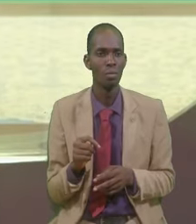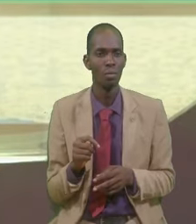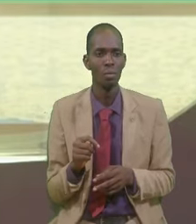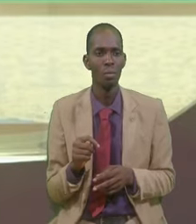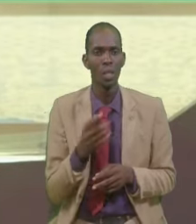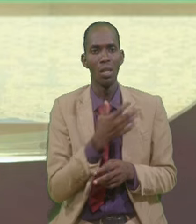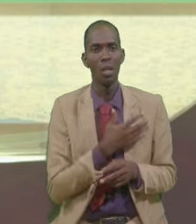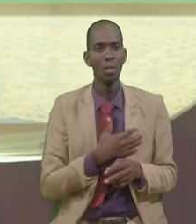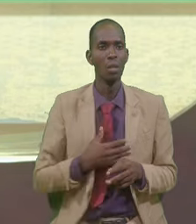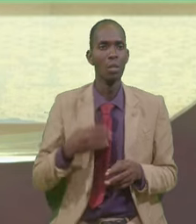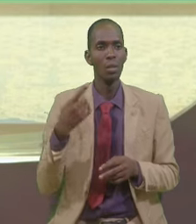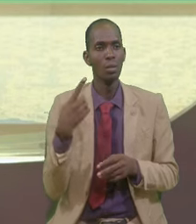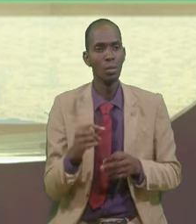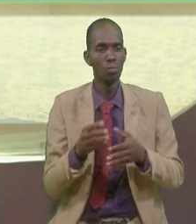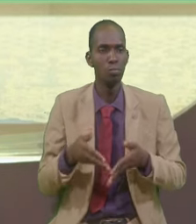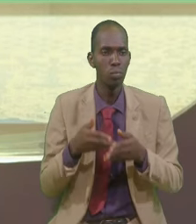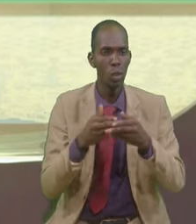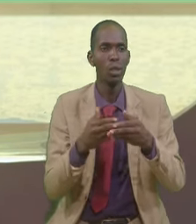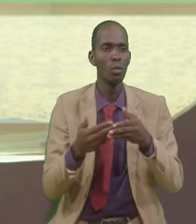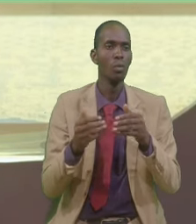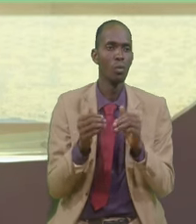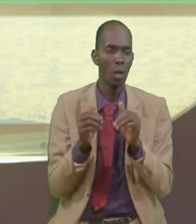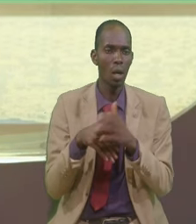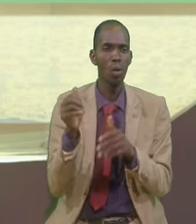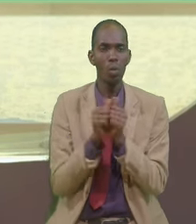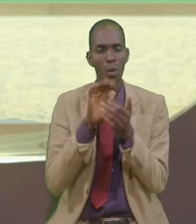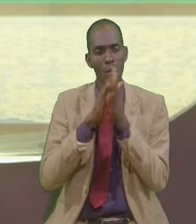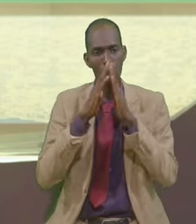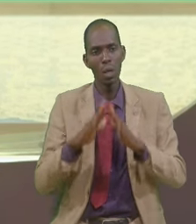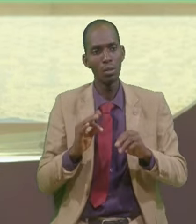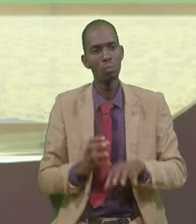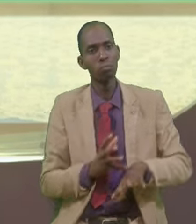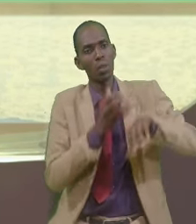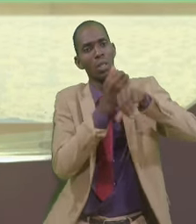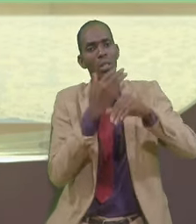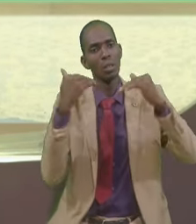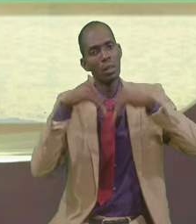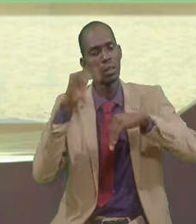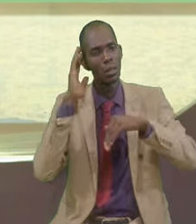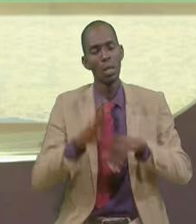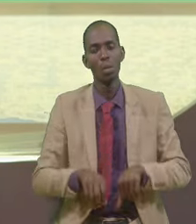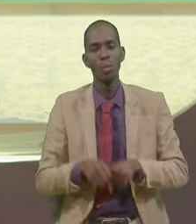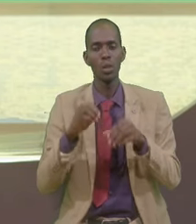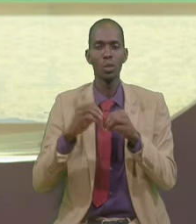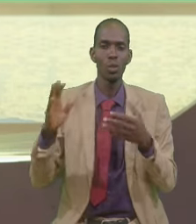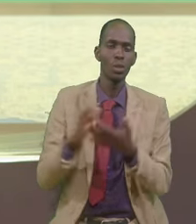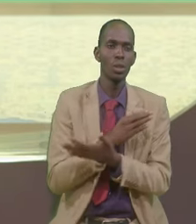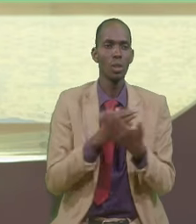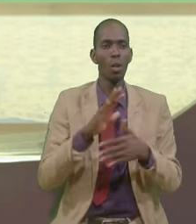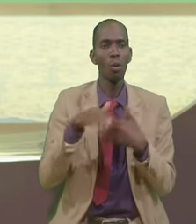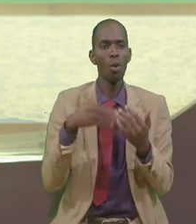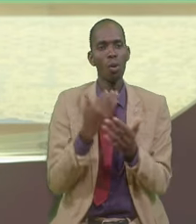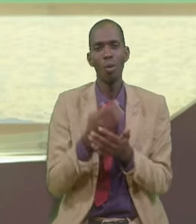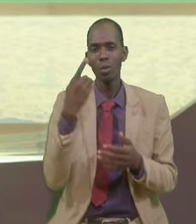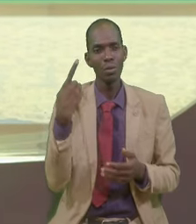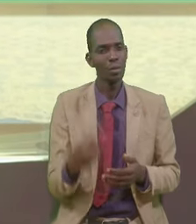the hills shall break forth before you into singing. And all the trees of the field shall